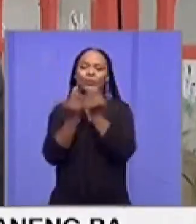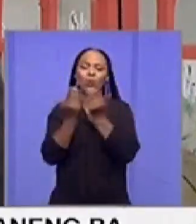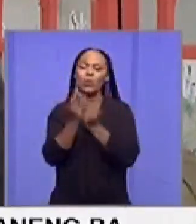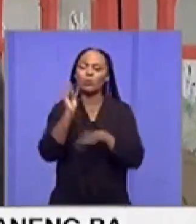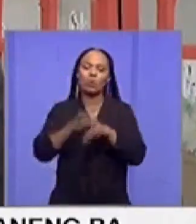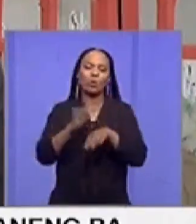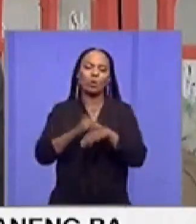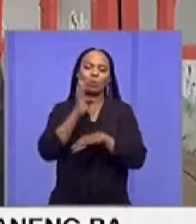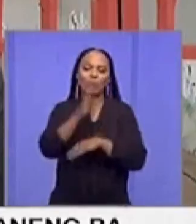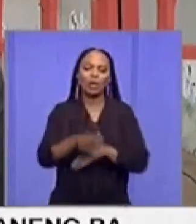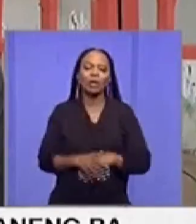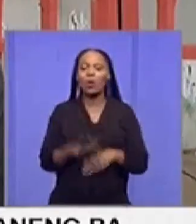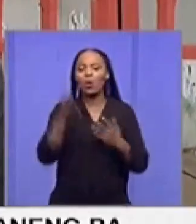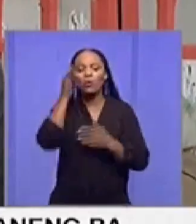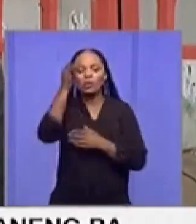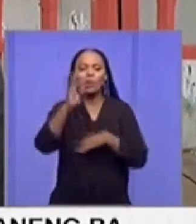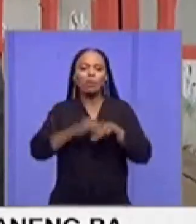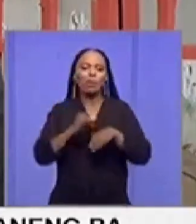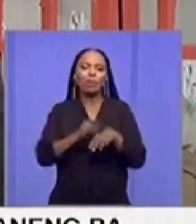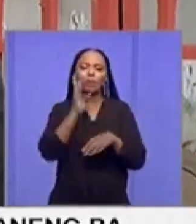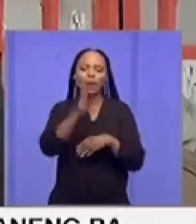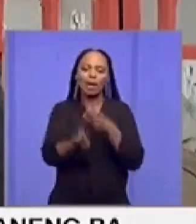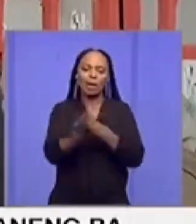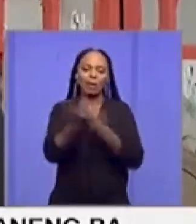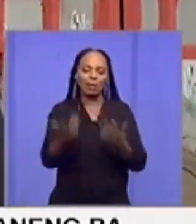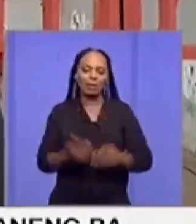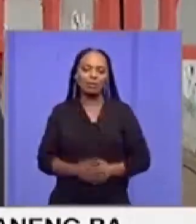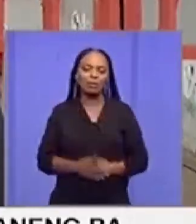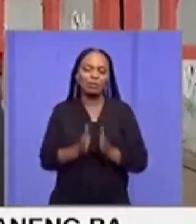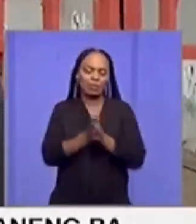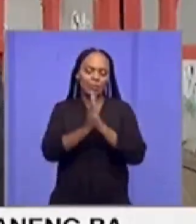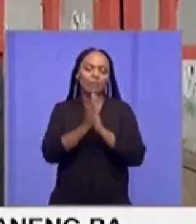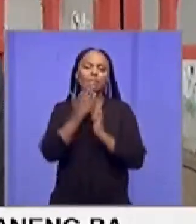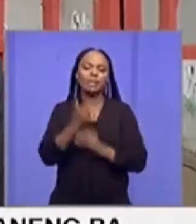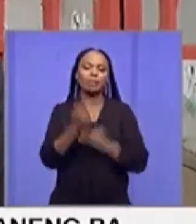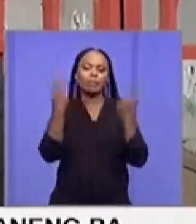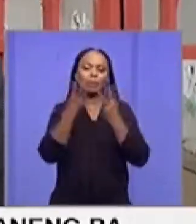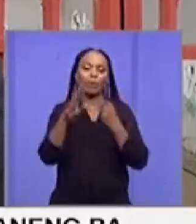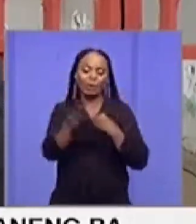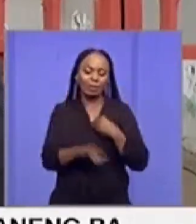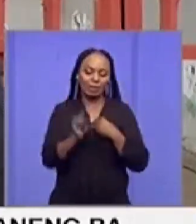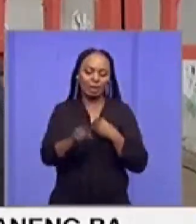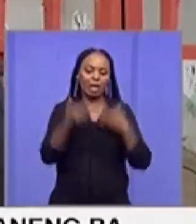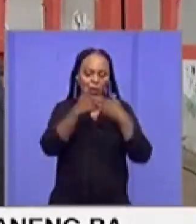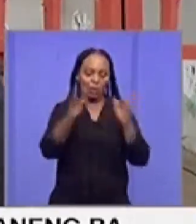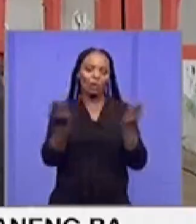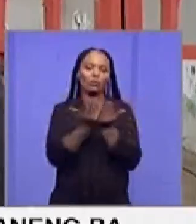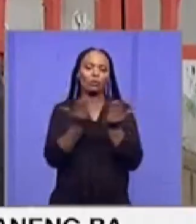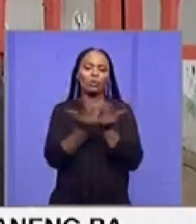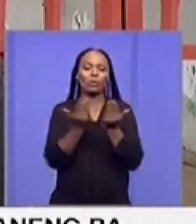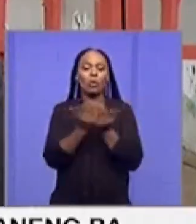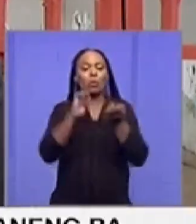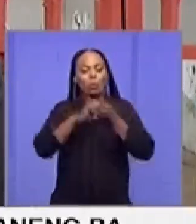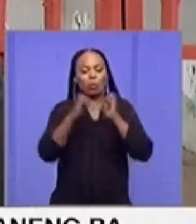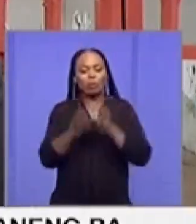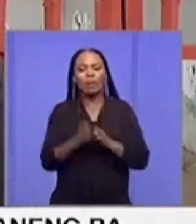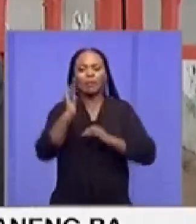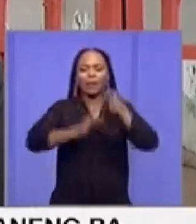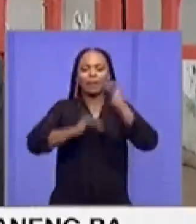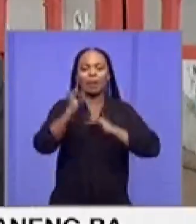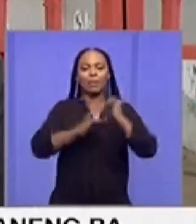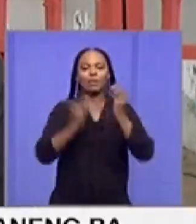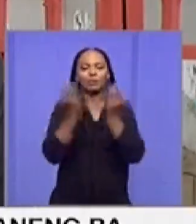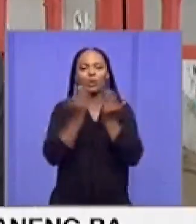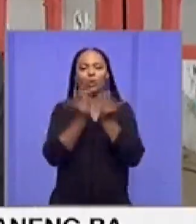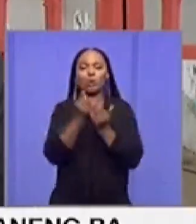o ilo sokola jwale re a ikgopelela setšhaba gore ha re buleng sekolo re tla ilokiša taba ya moago wa sekolo gore ka